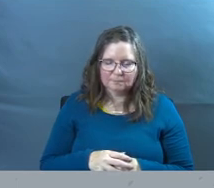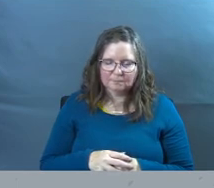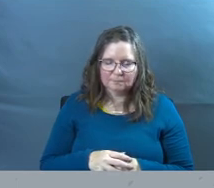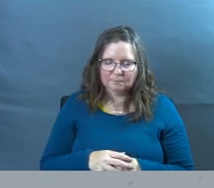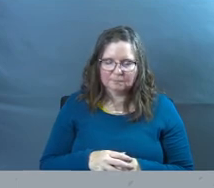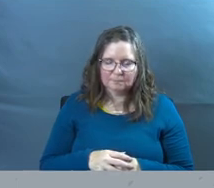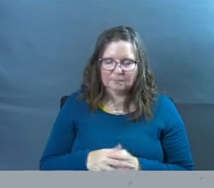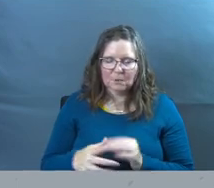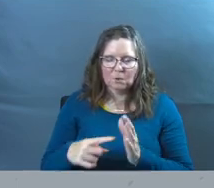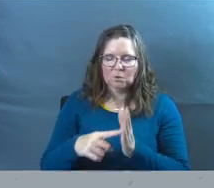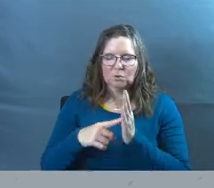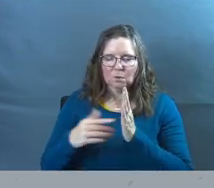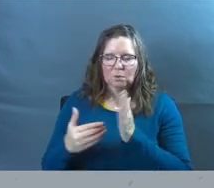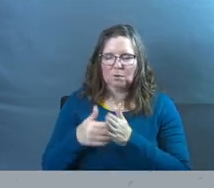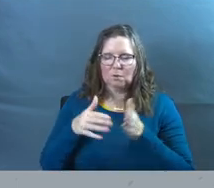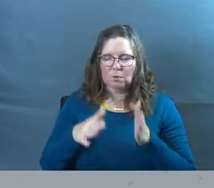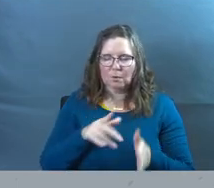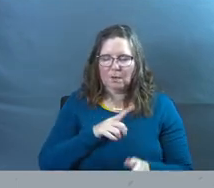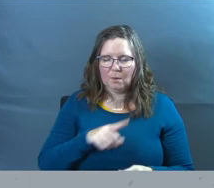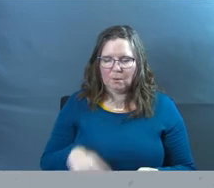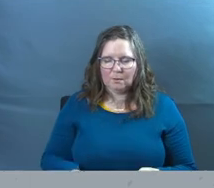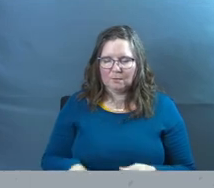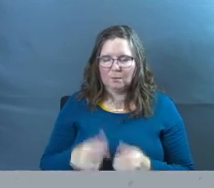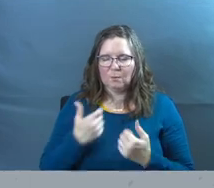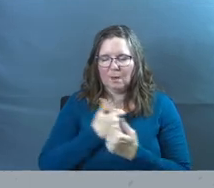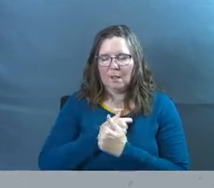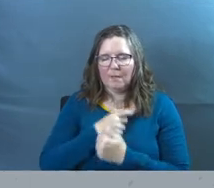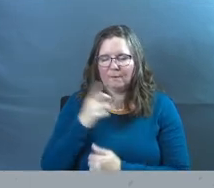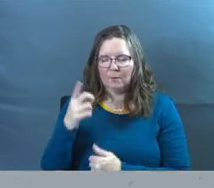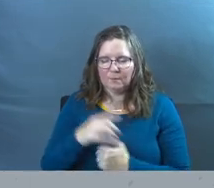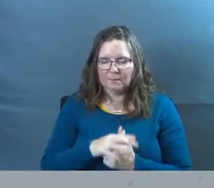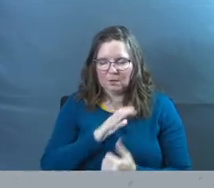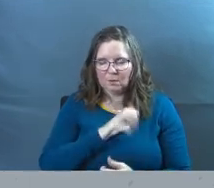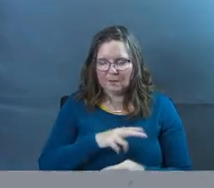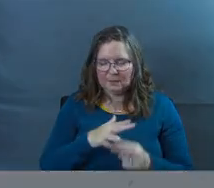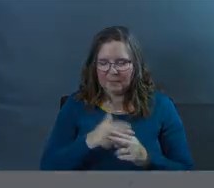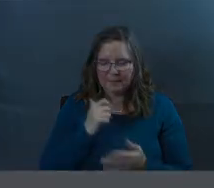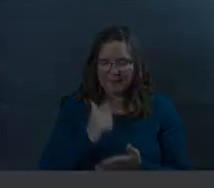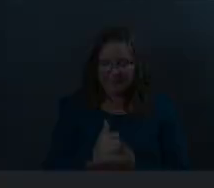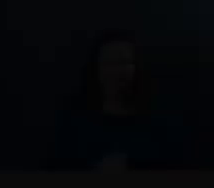Show us a new way, Lord. We love you. In Christ's name, amen.